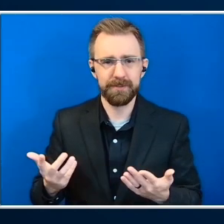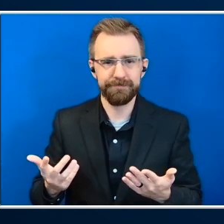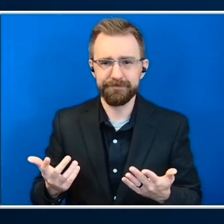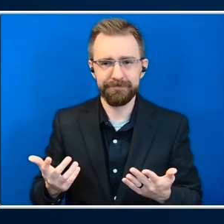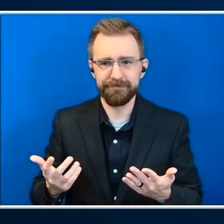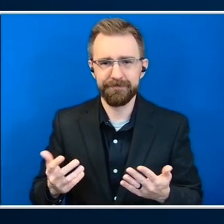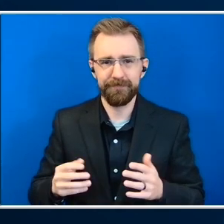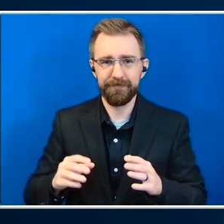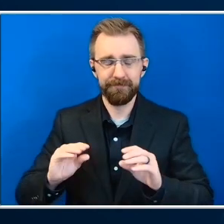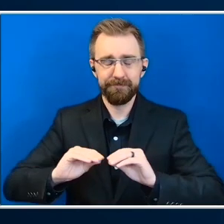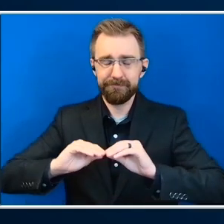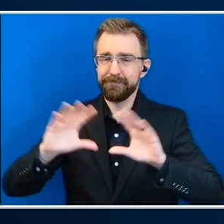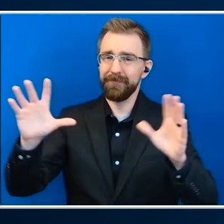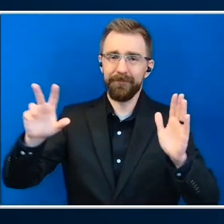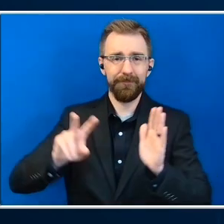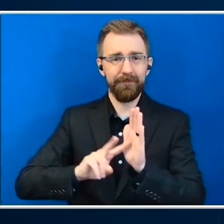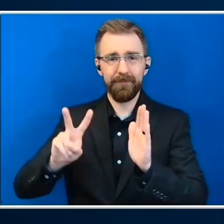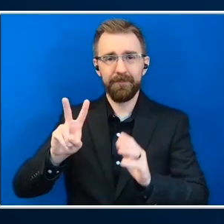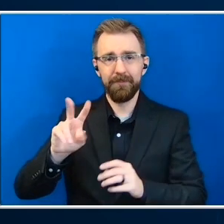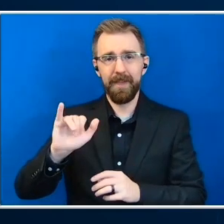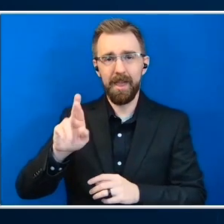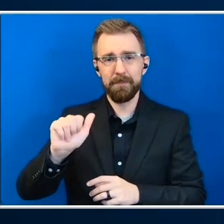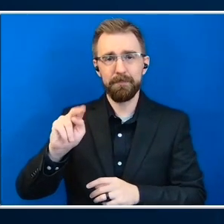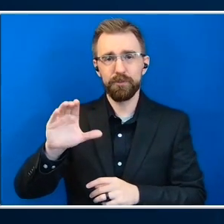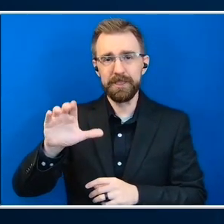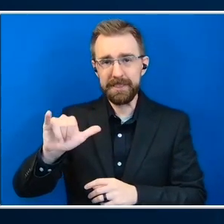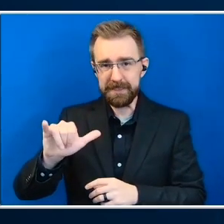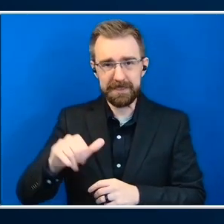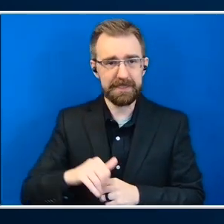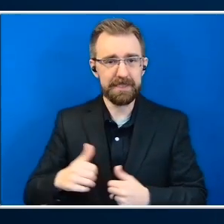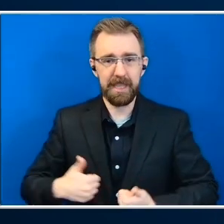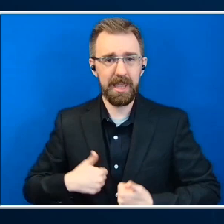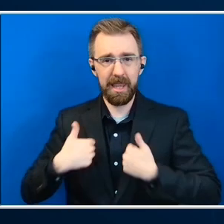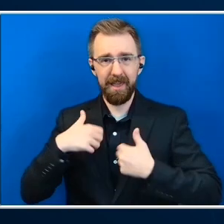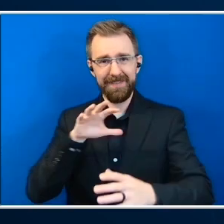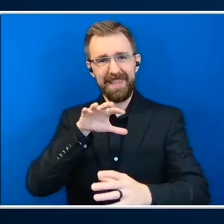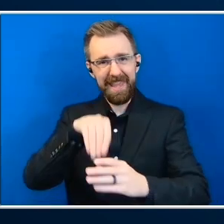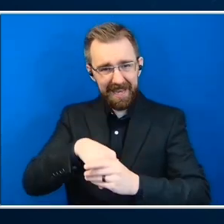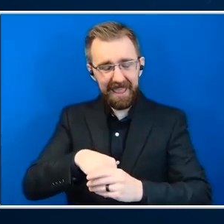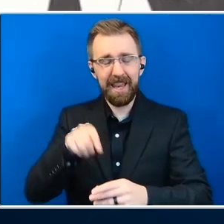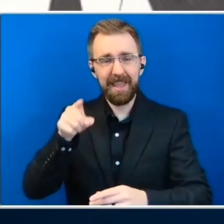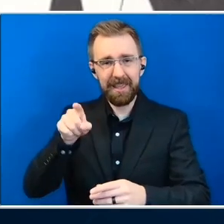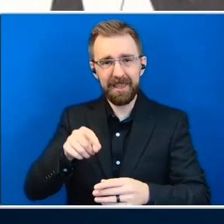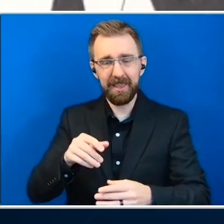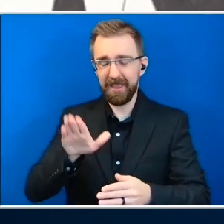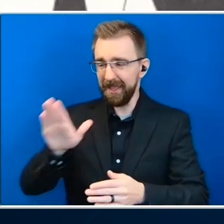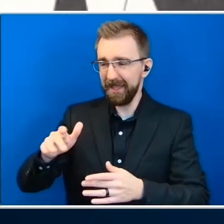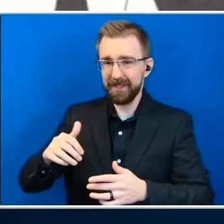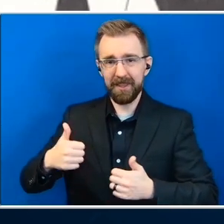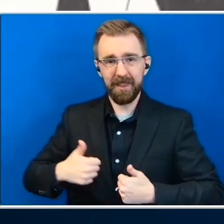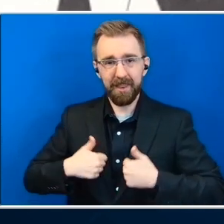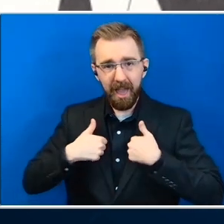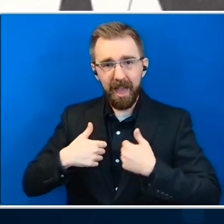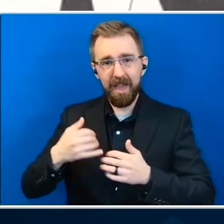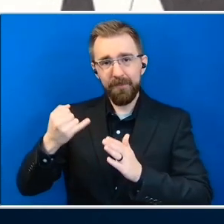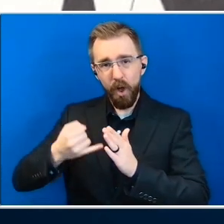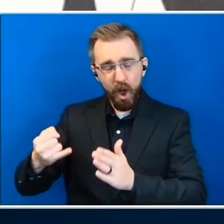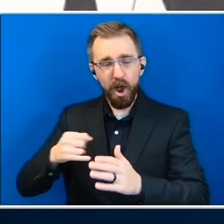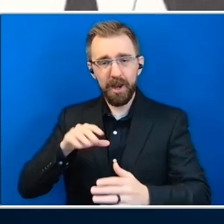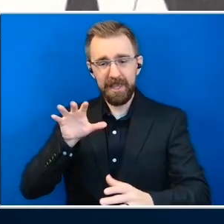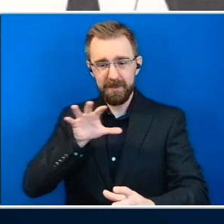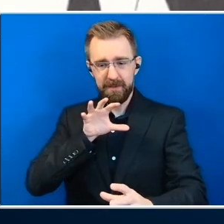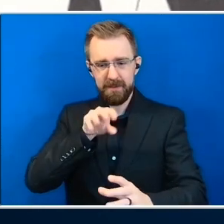vibrancy and brings life into it. He breathes his art throughout his journey.